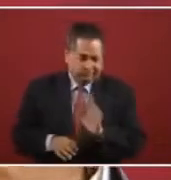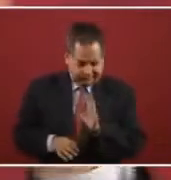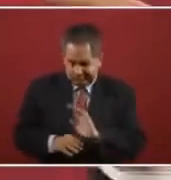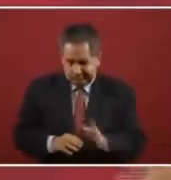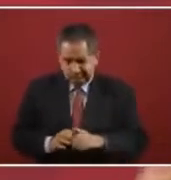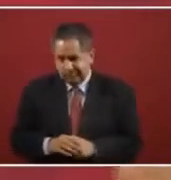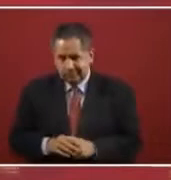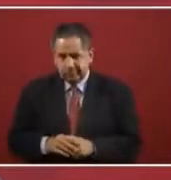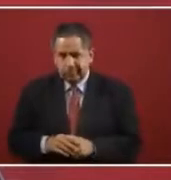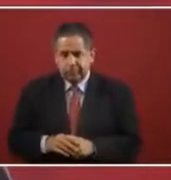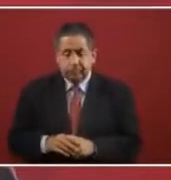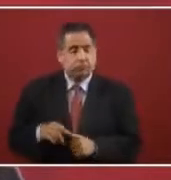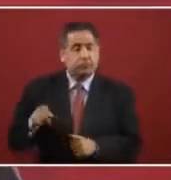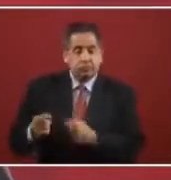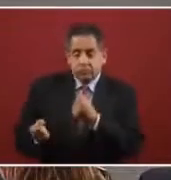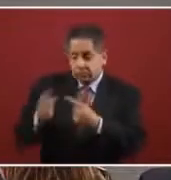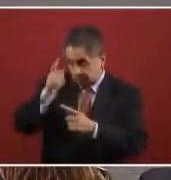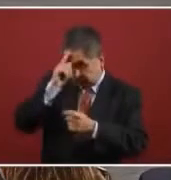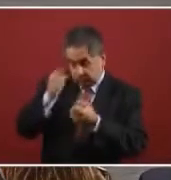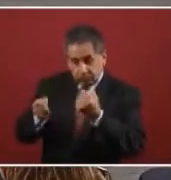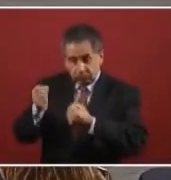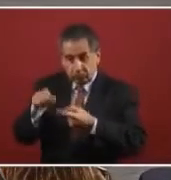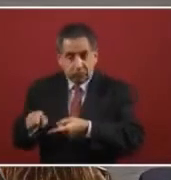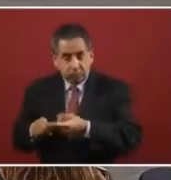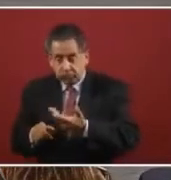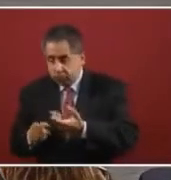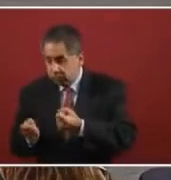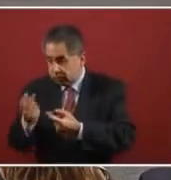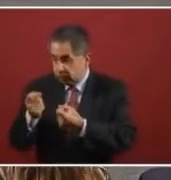It's just that the number of conductors,